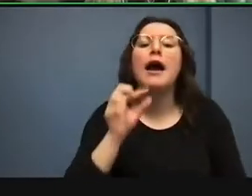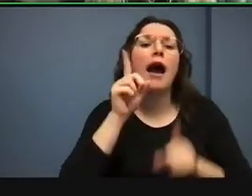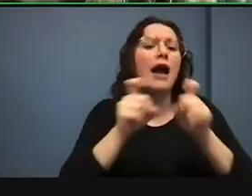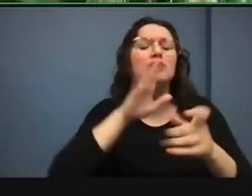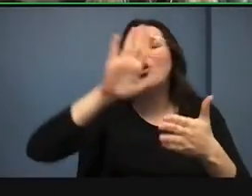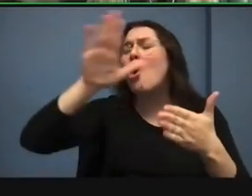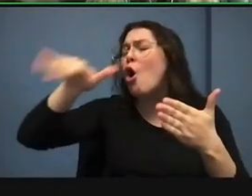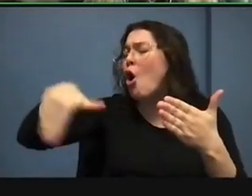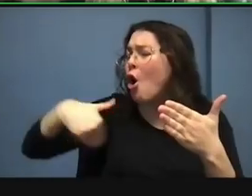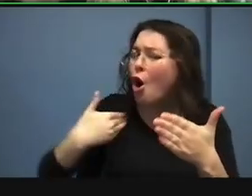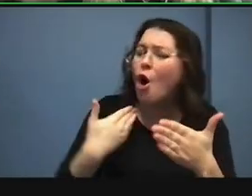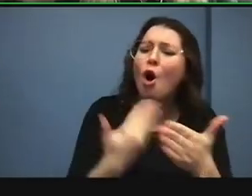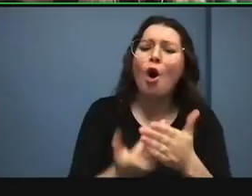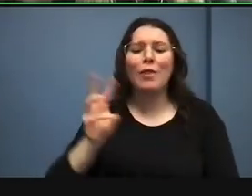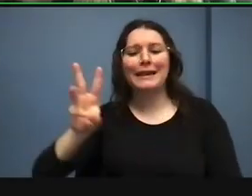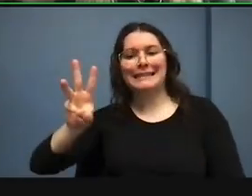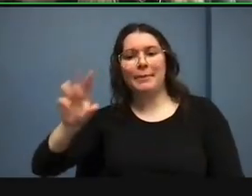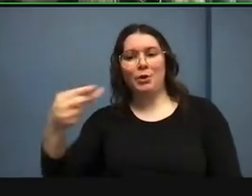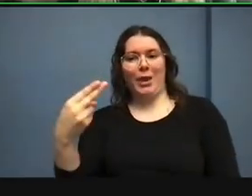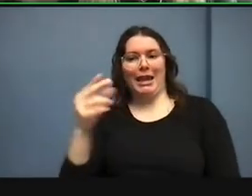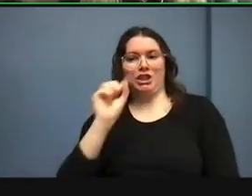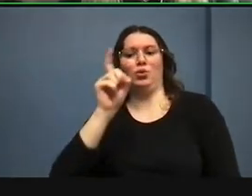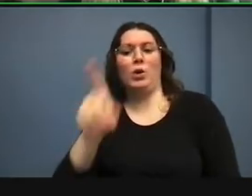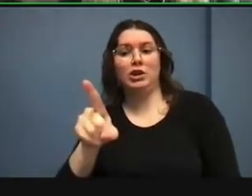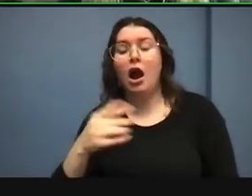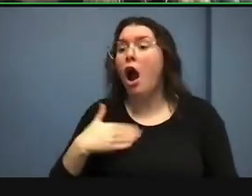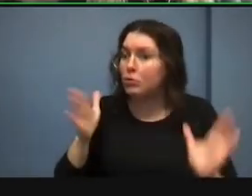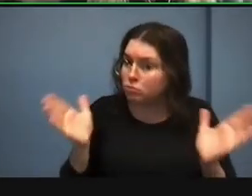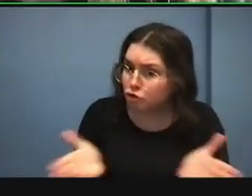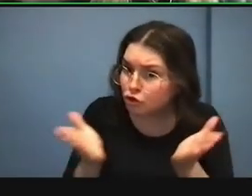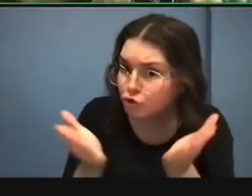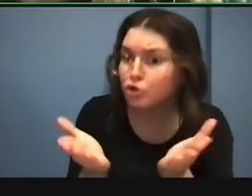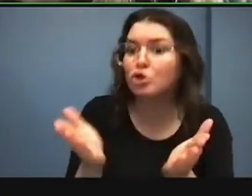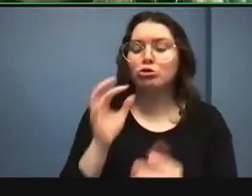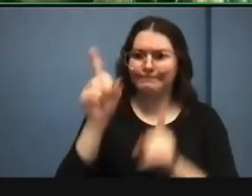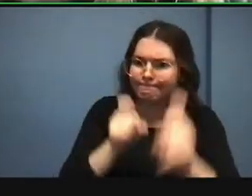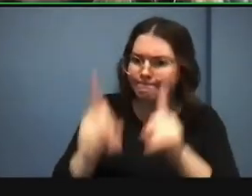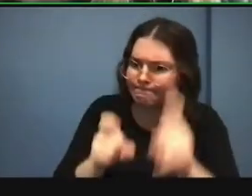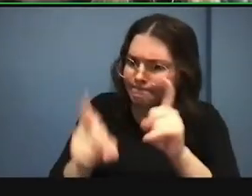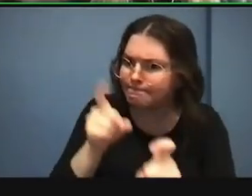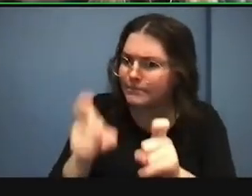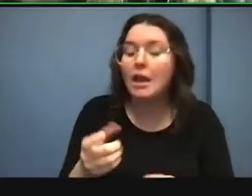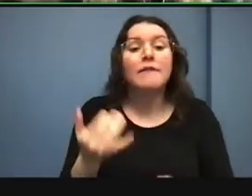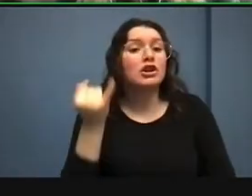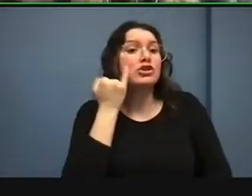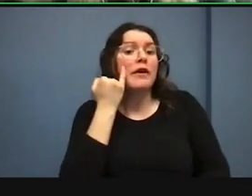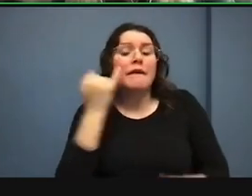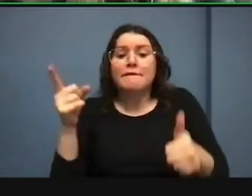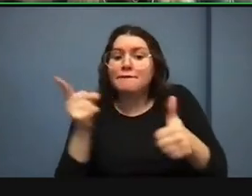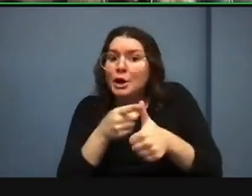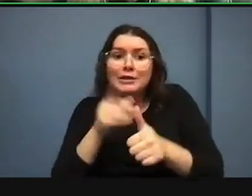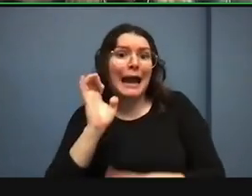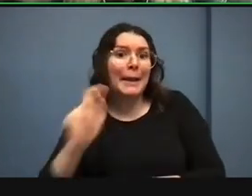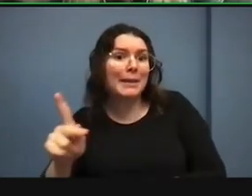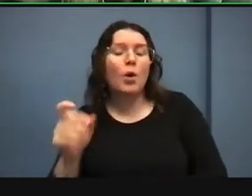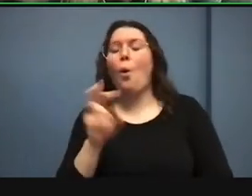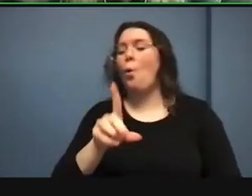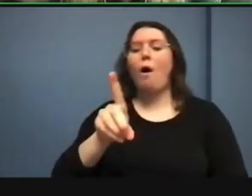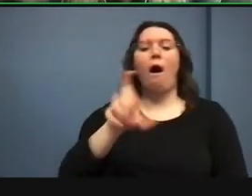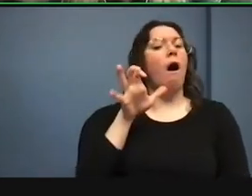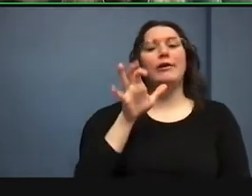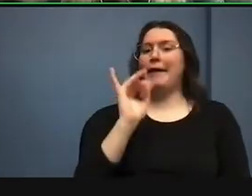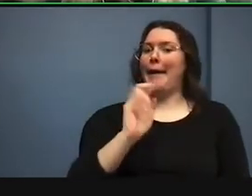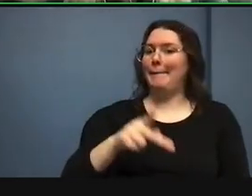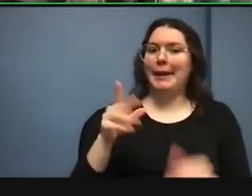all of these WH questions, and I encourage you to do so whether it's your first IEP meeting or your 100th